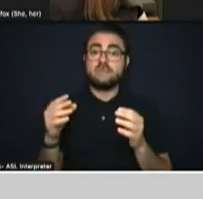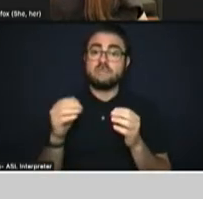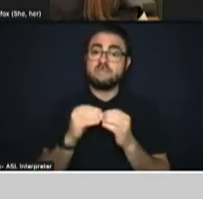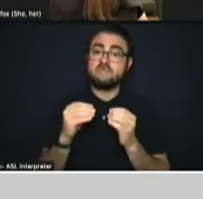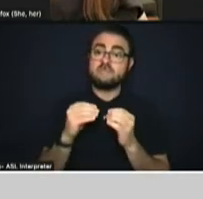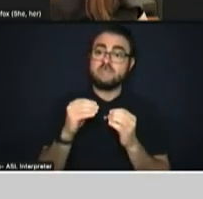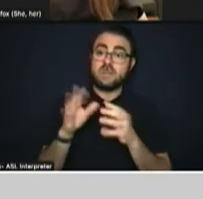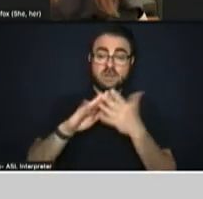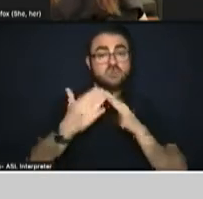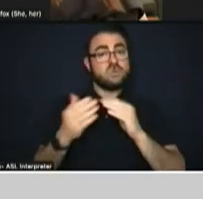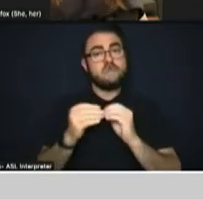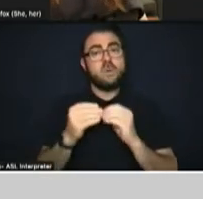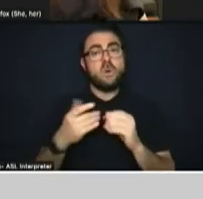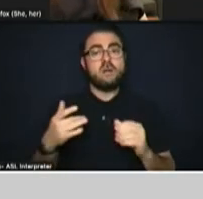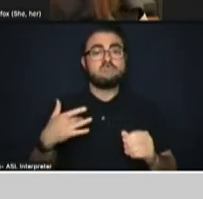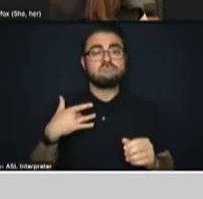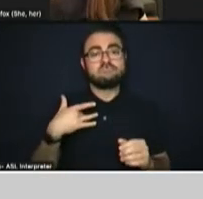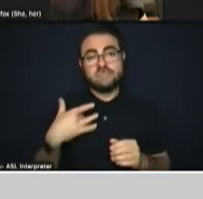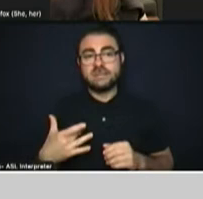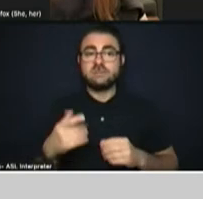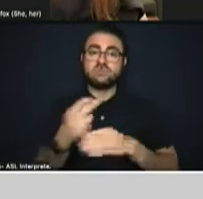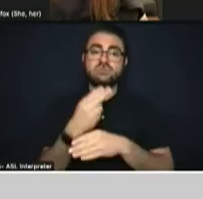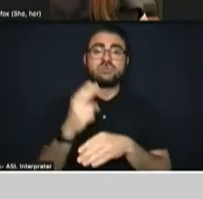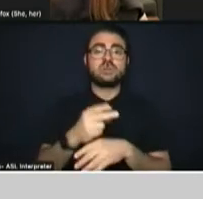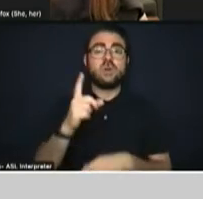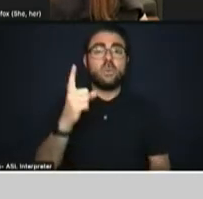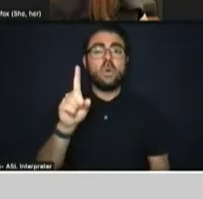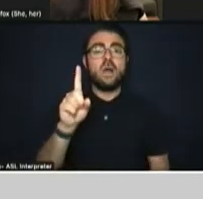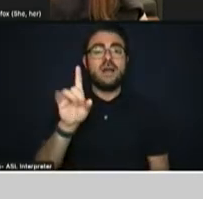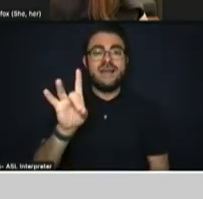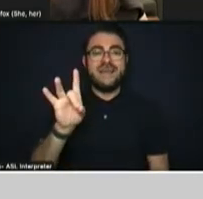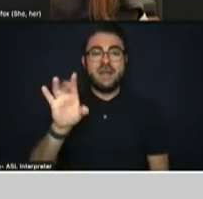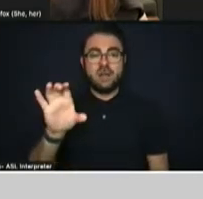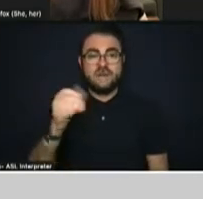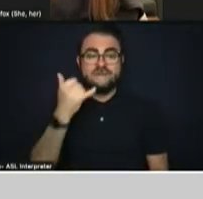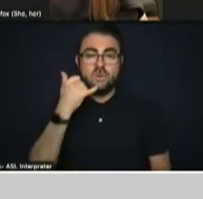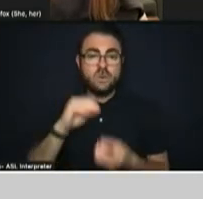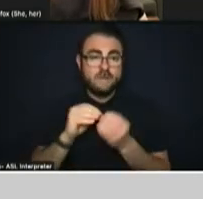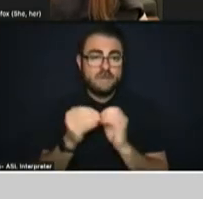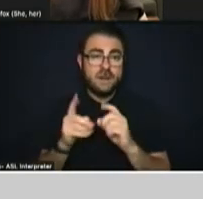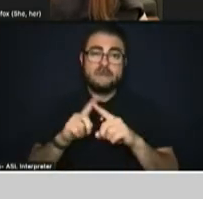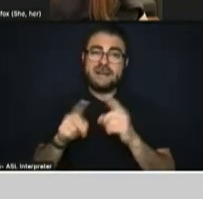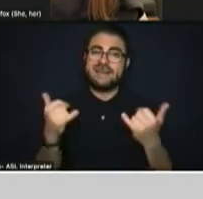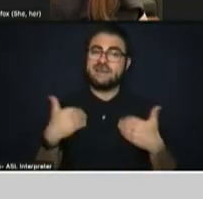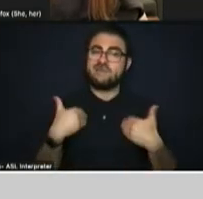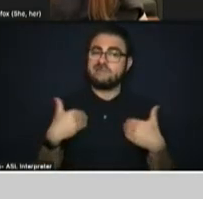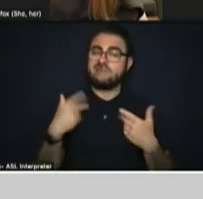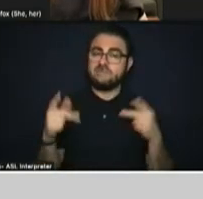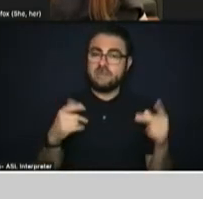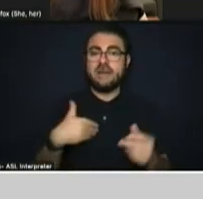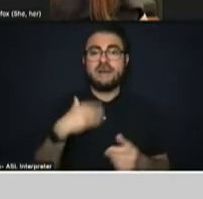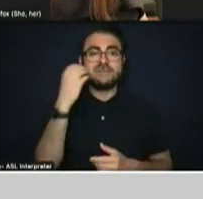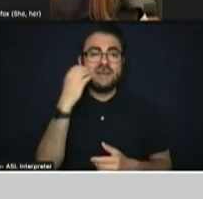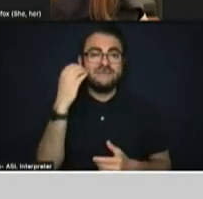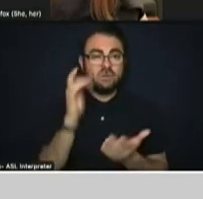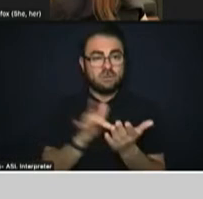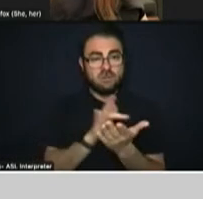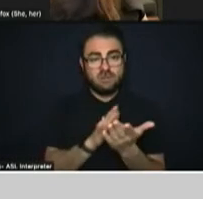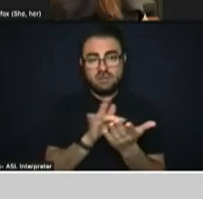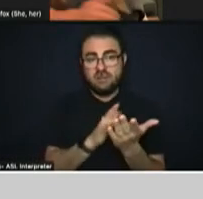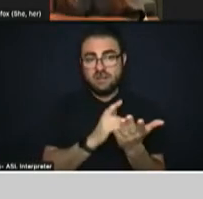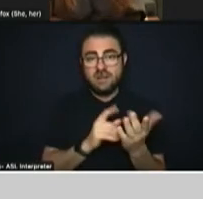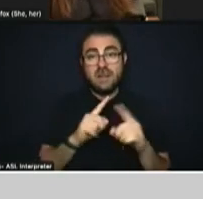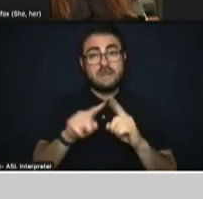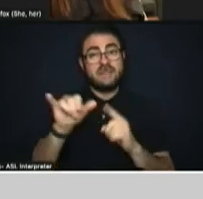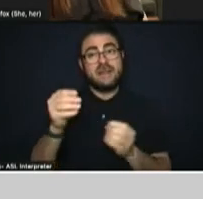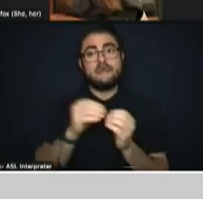number. But today, I think, especially the young people, there's a lot of cell phones. So I don't think that, and that's a little more expensive,